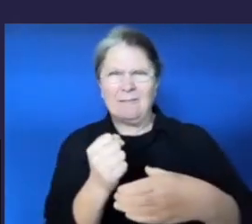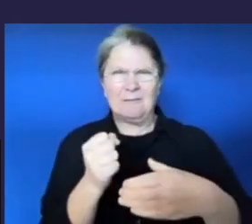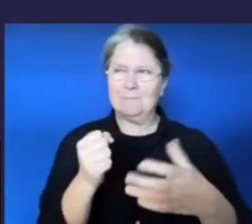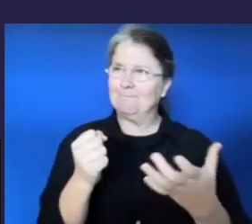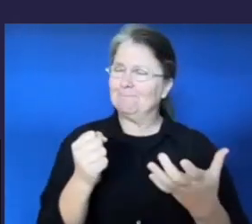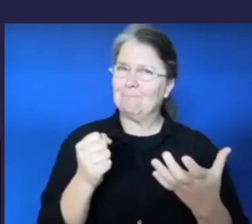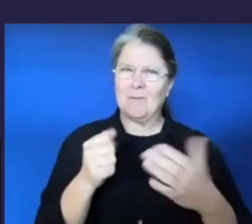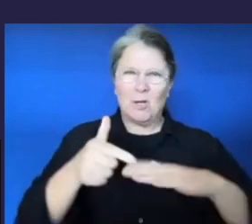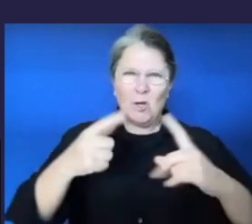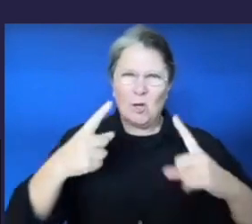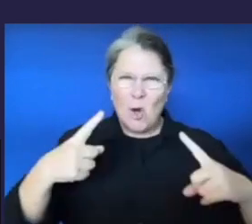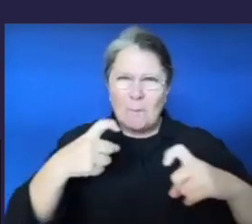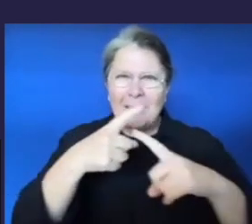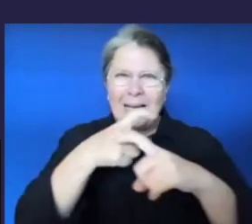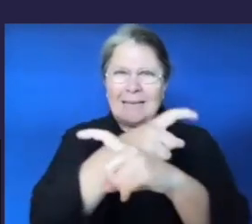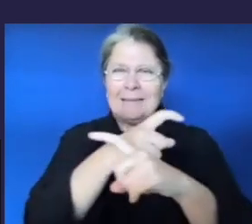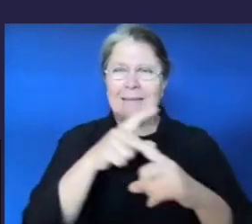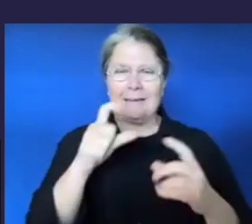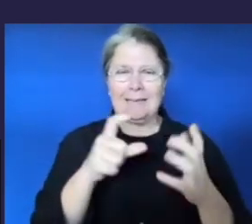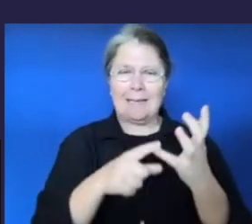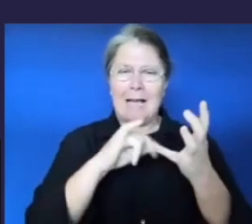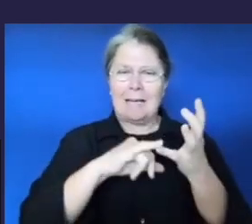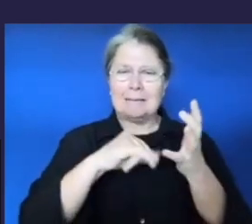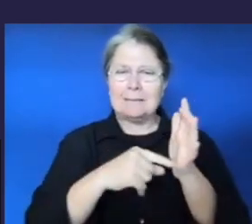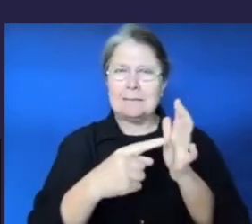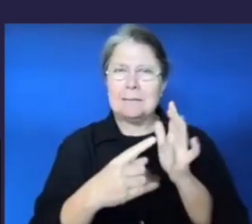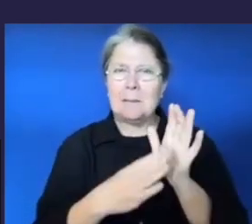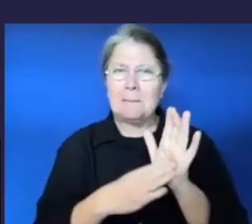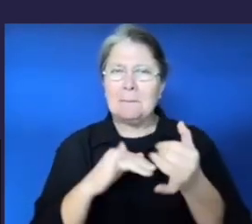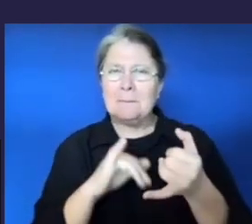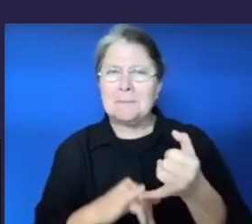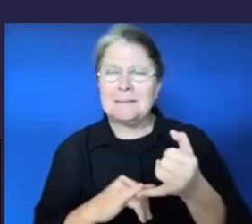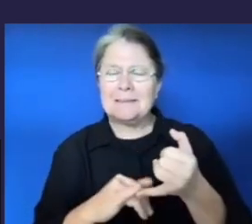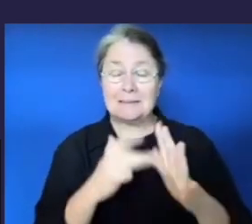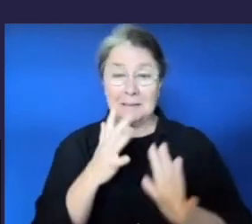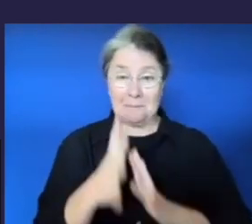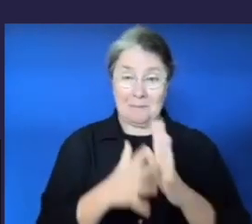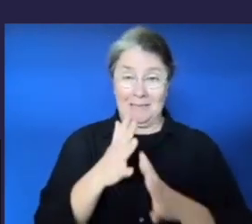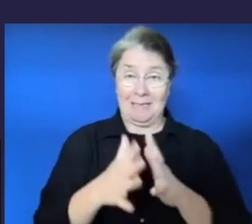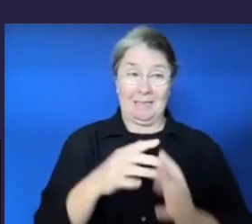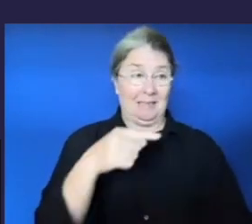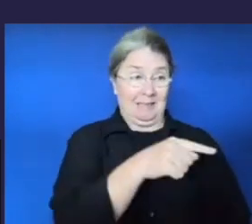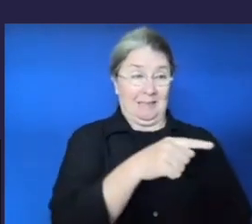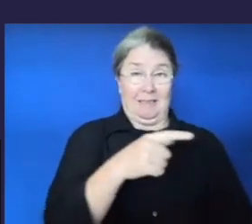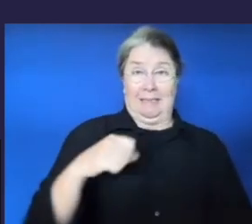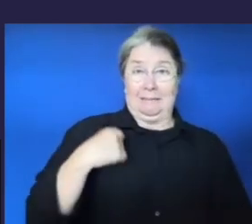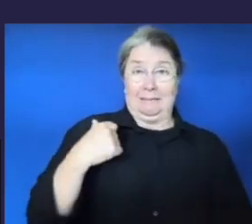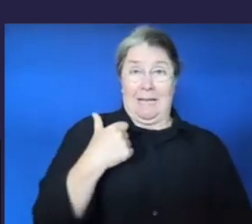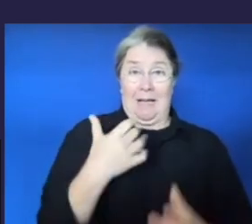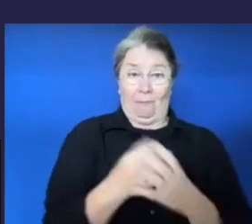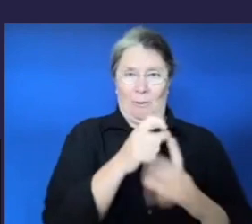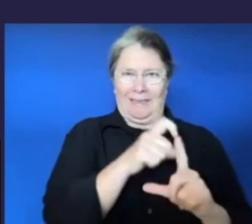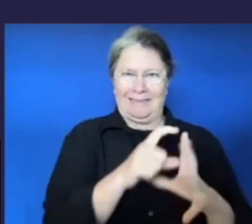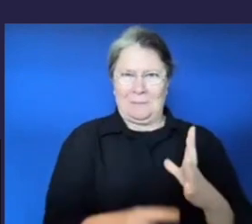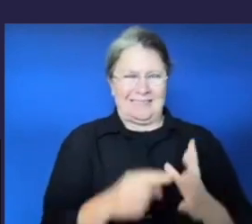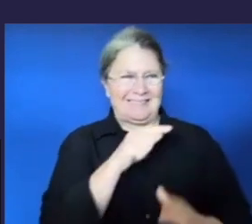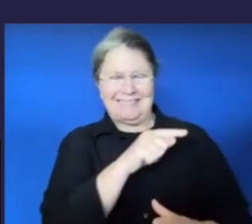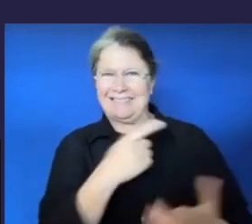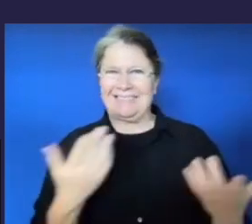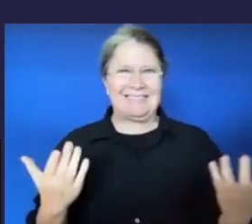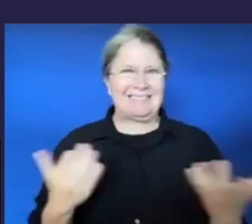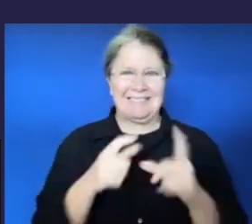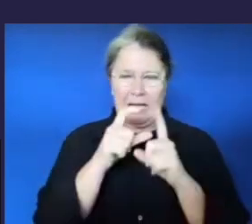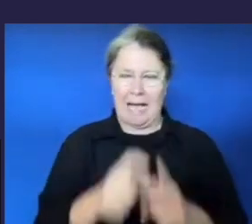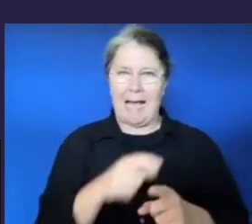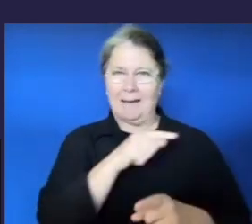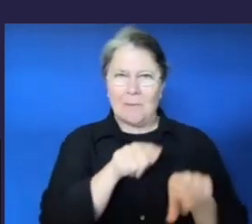difficult to understand that it's very trying for an employee with a disability to learn them correctly. How far to go in